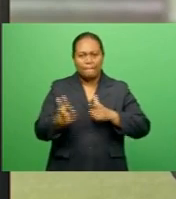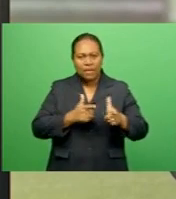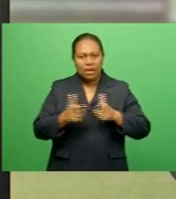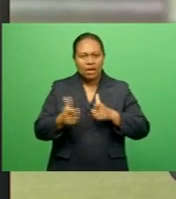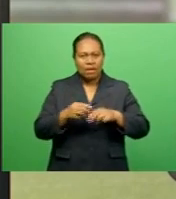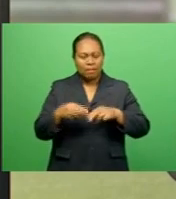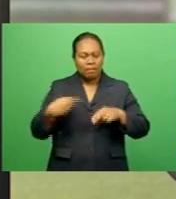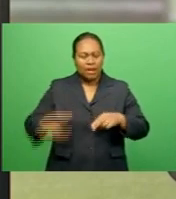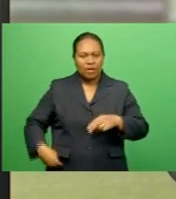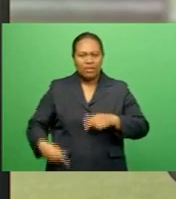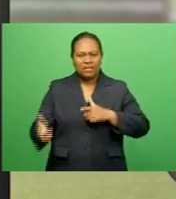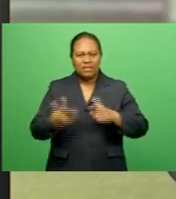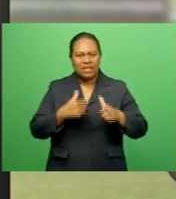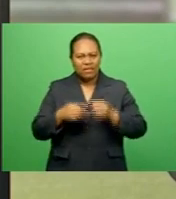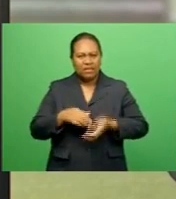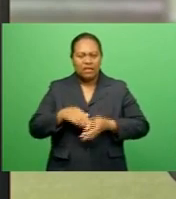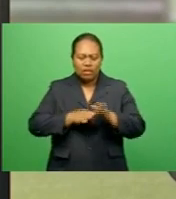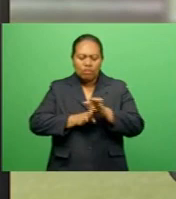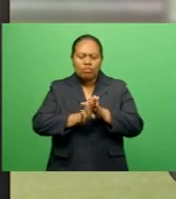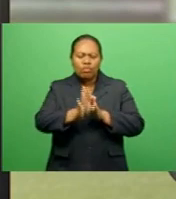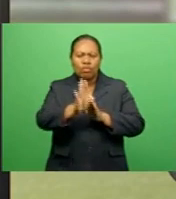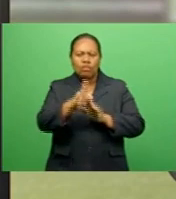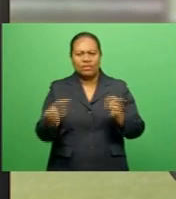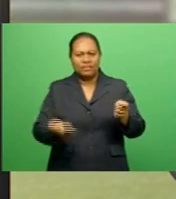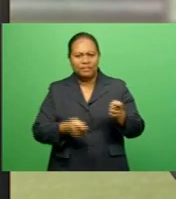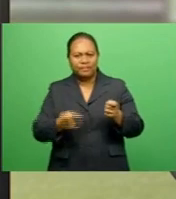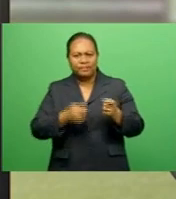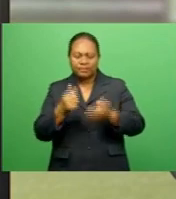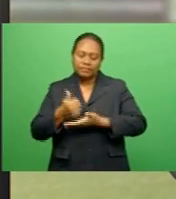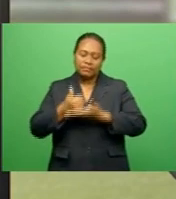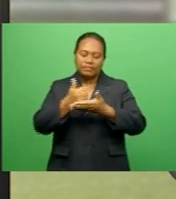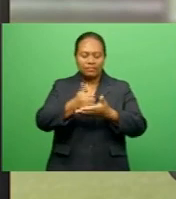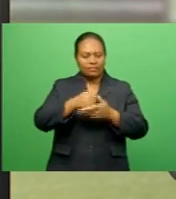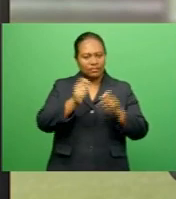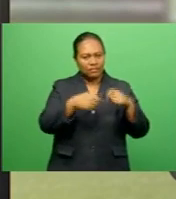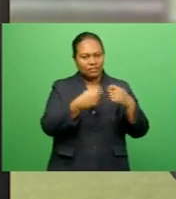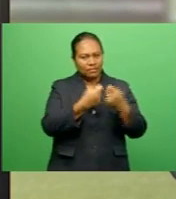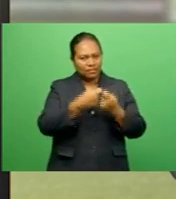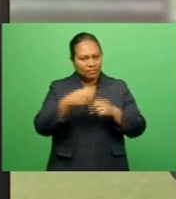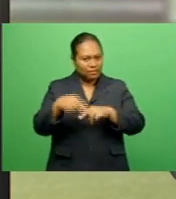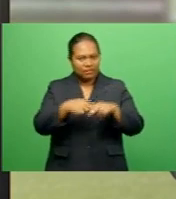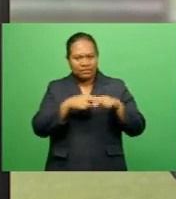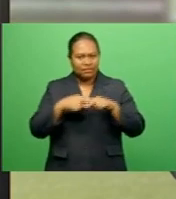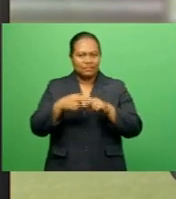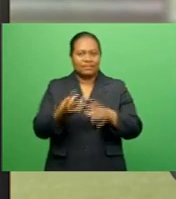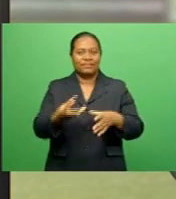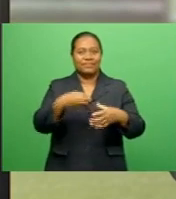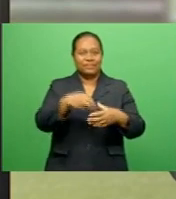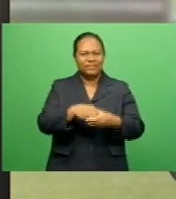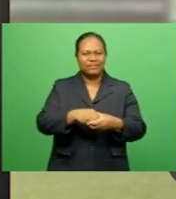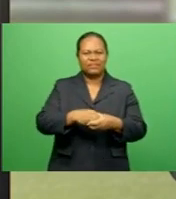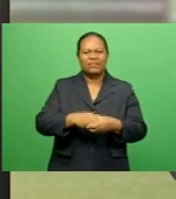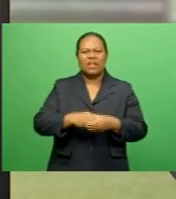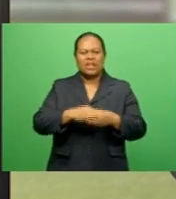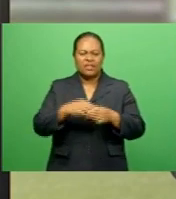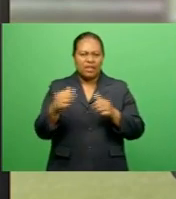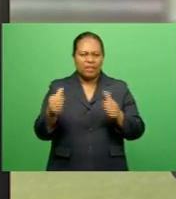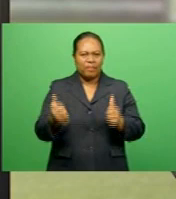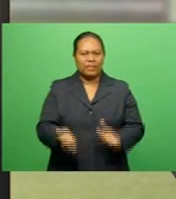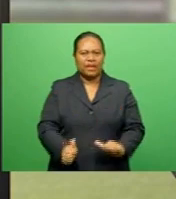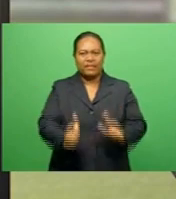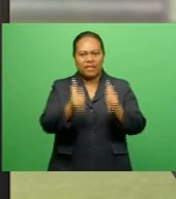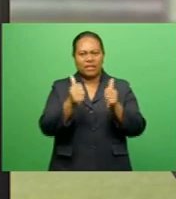improve discipline on the field and also assist our national side. As part of the tournament's Sapphire anniversary, organizers